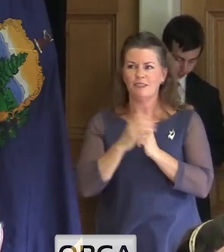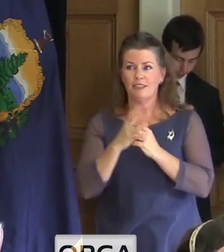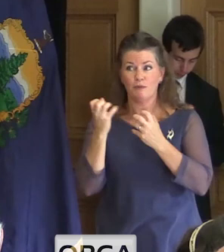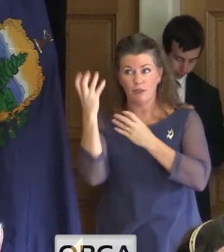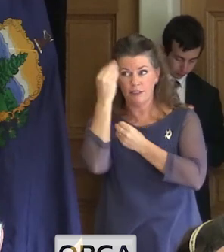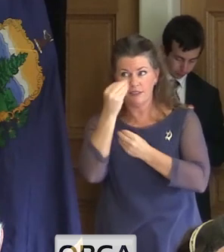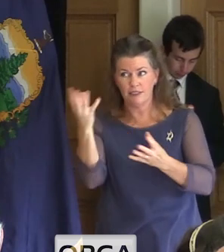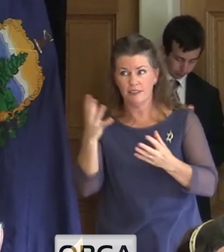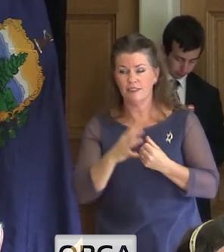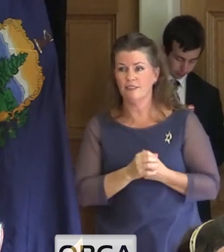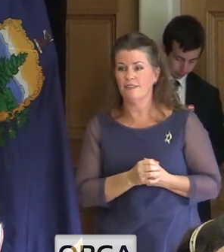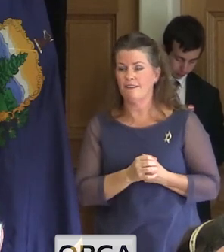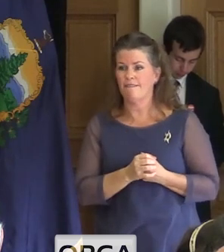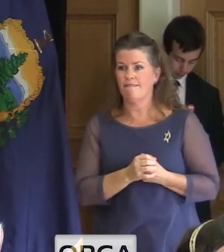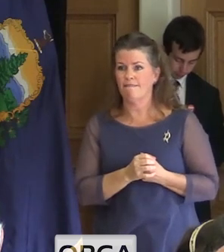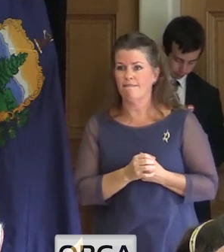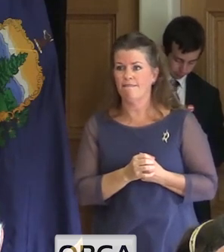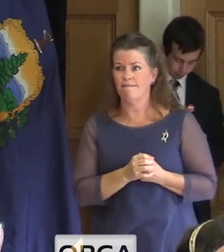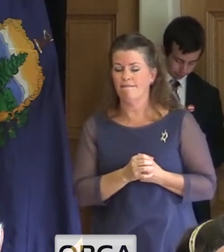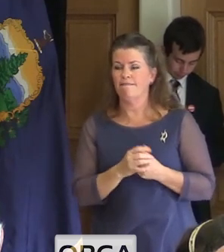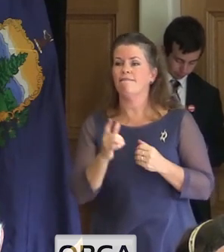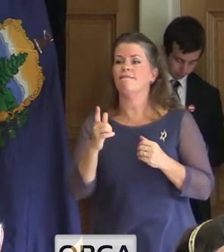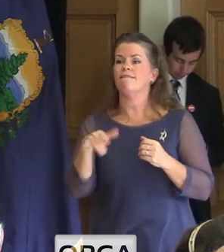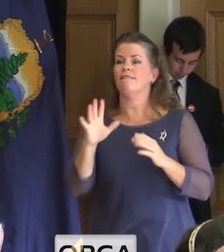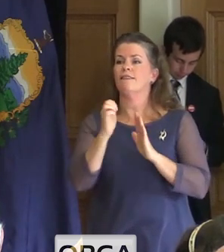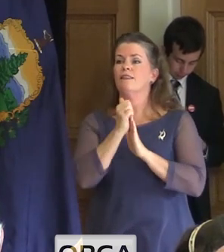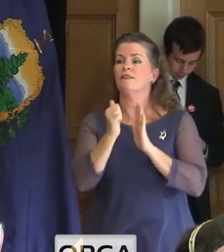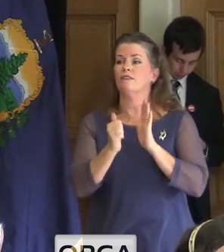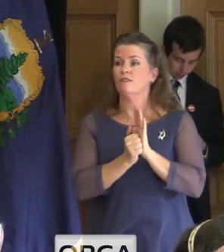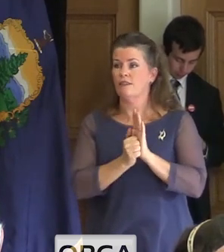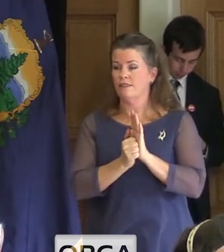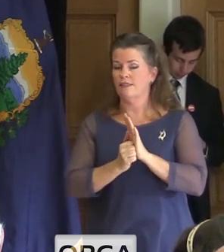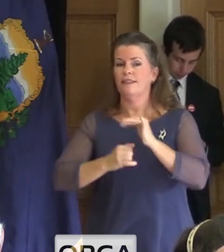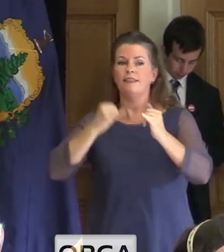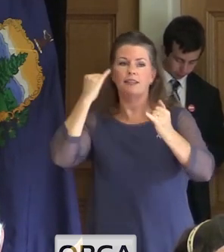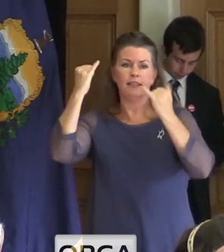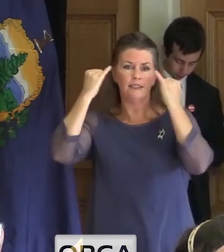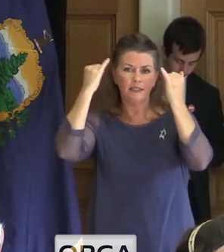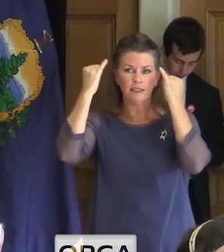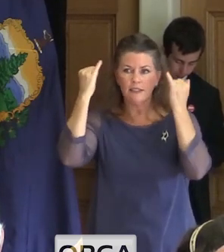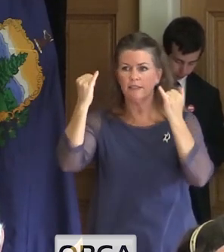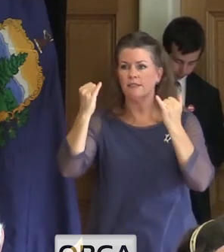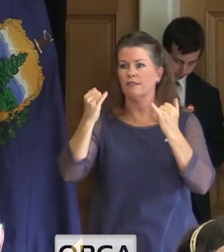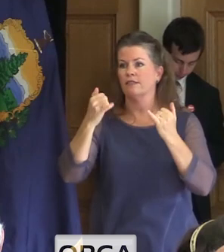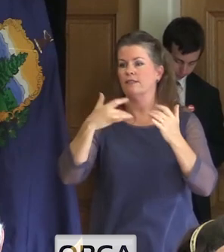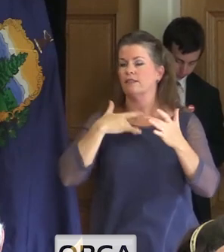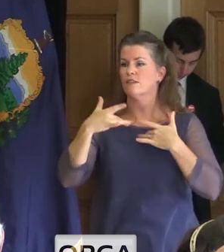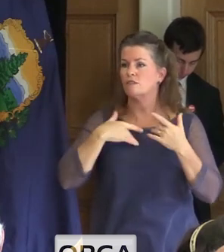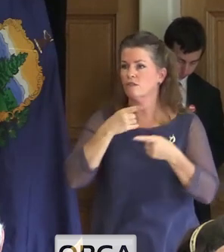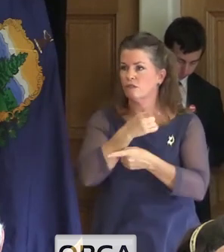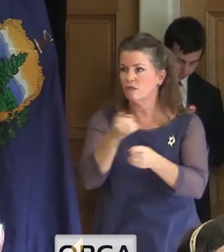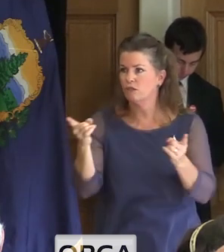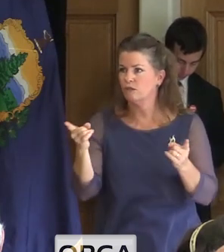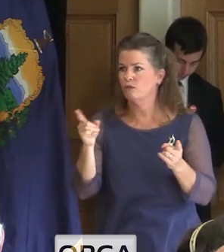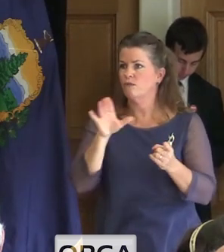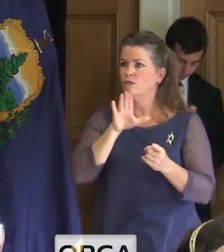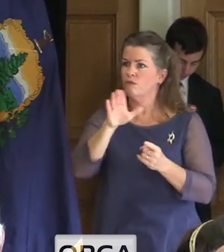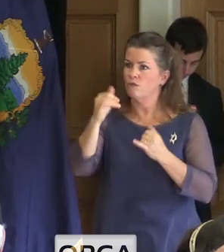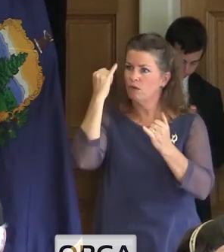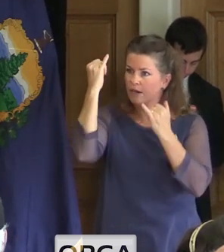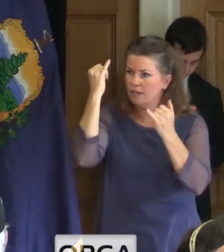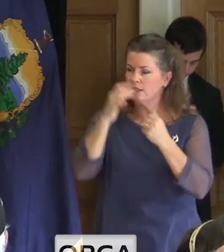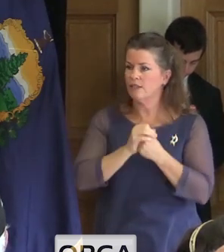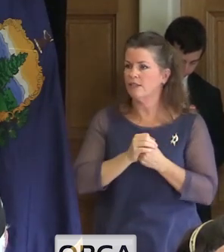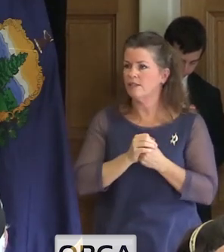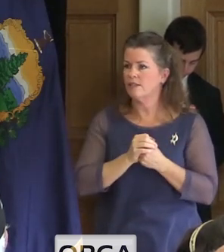know that the agenda, the ideas that many of you in that room in Randolph today, and I have